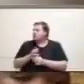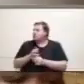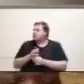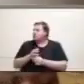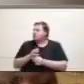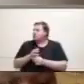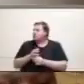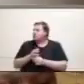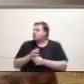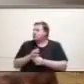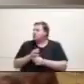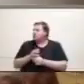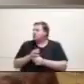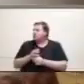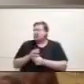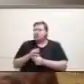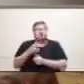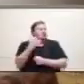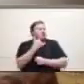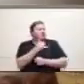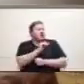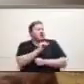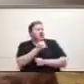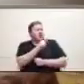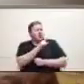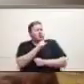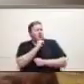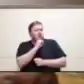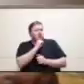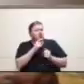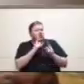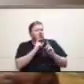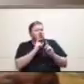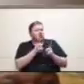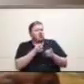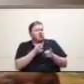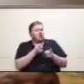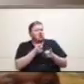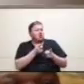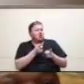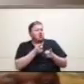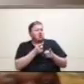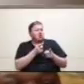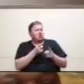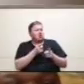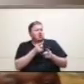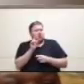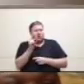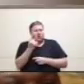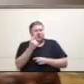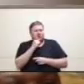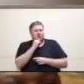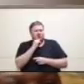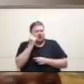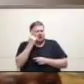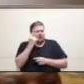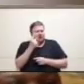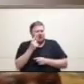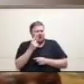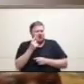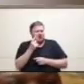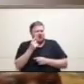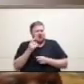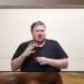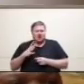Chair, there's still another question not being answered. No. Yeah, but the one that I didn't understand is, go back to the